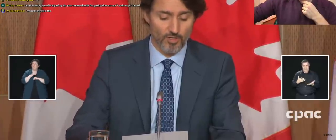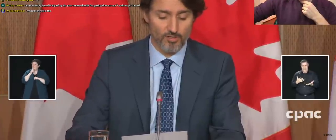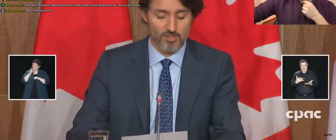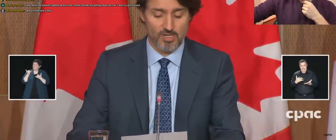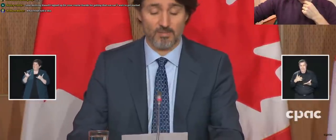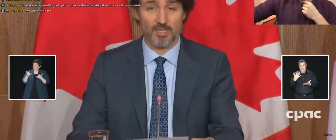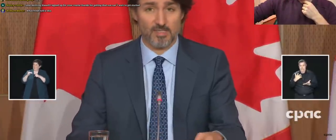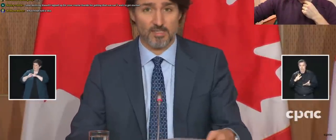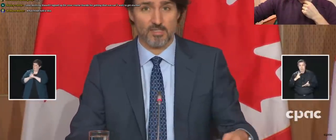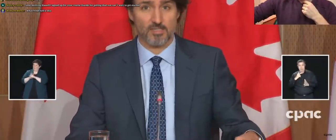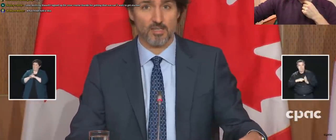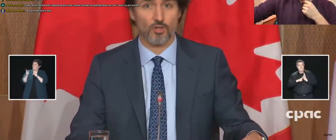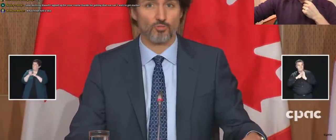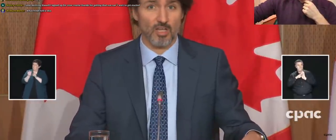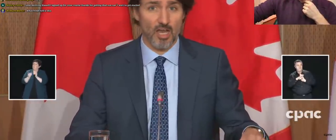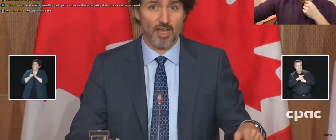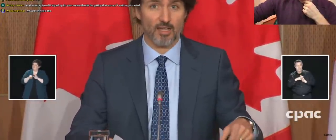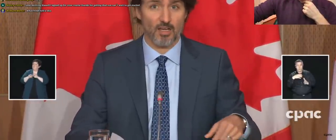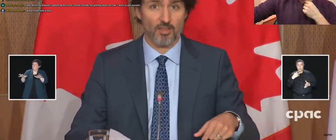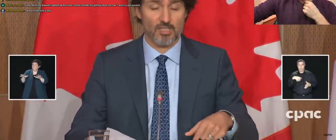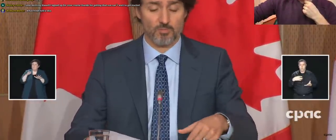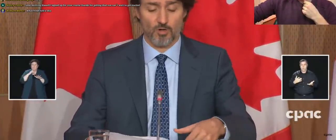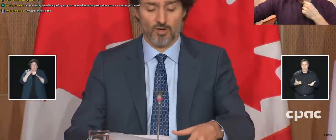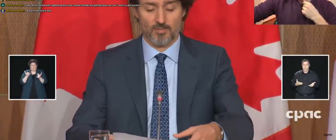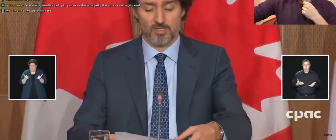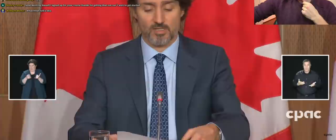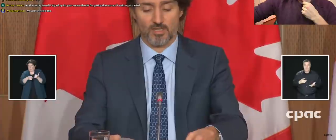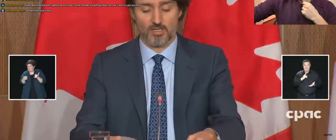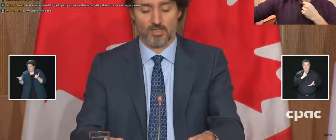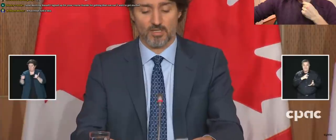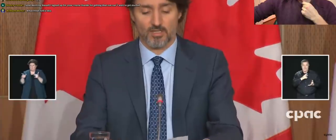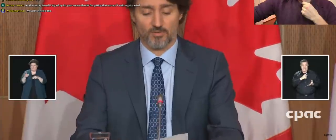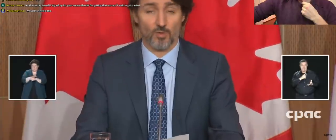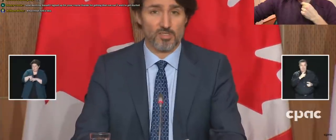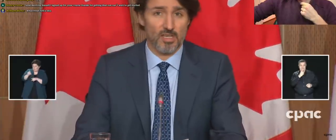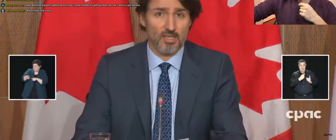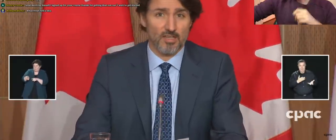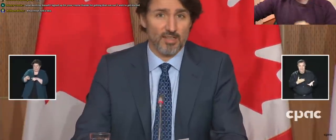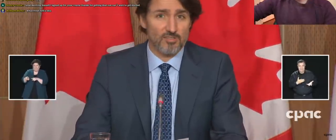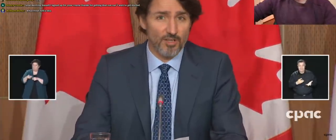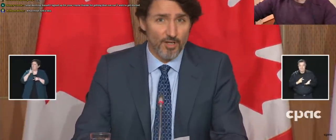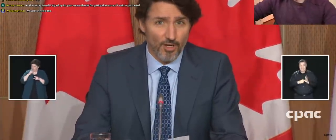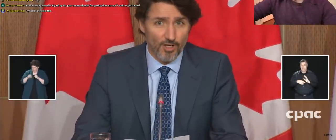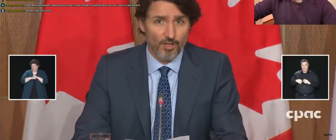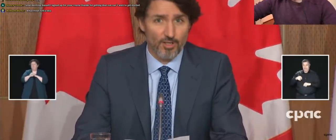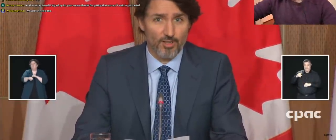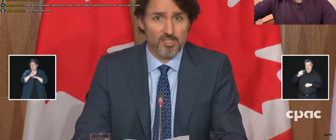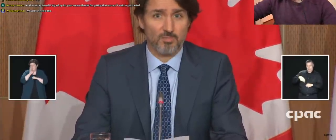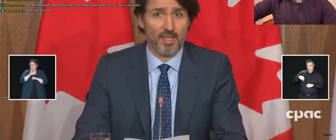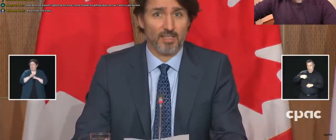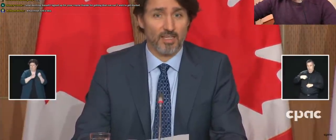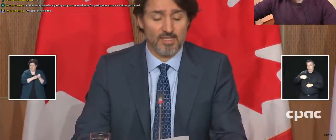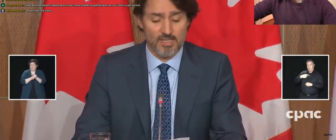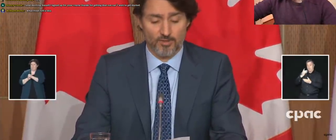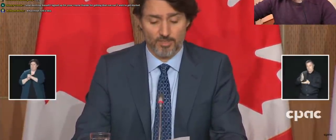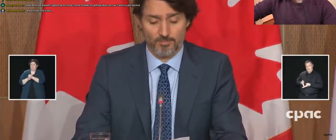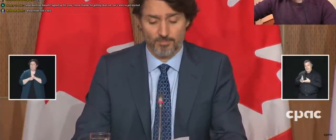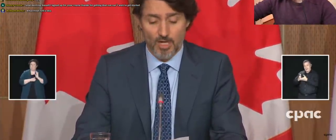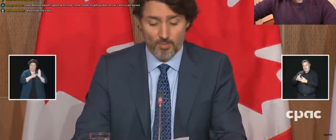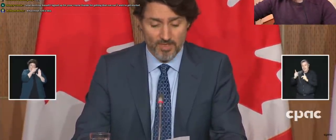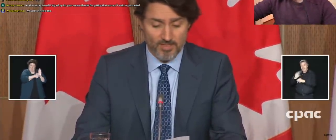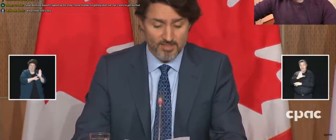to the workers and businesses who rely on these programs. Of course, that's not all this plan lays